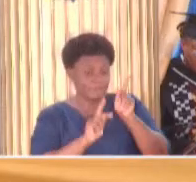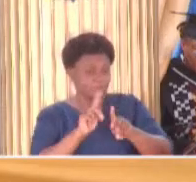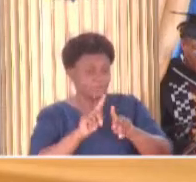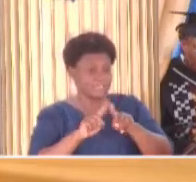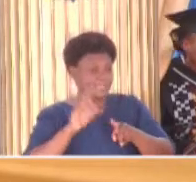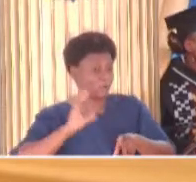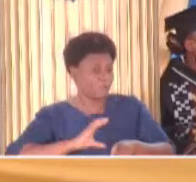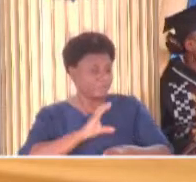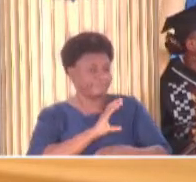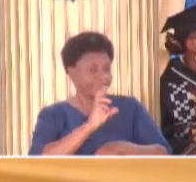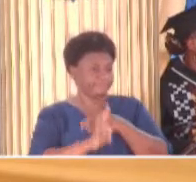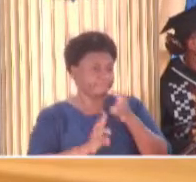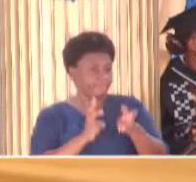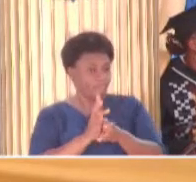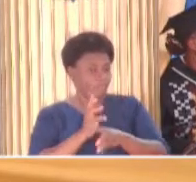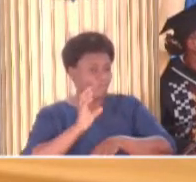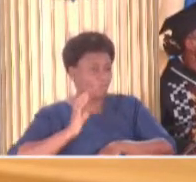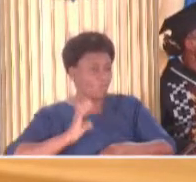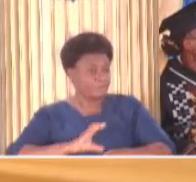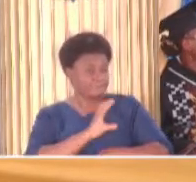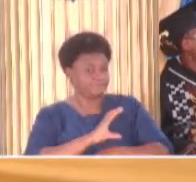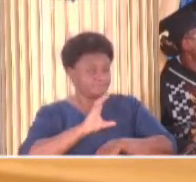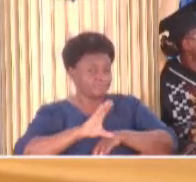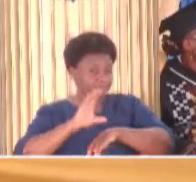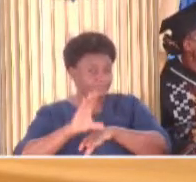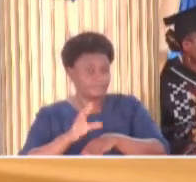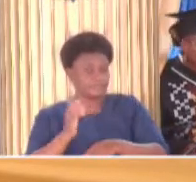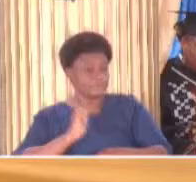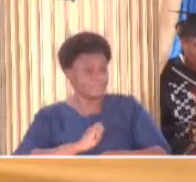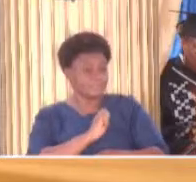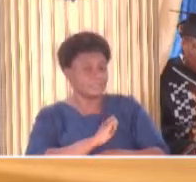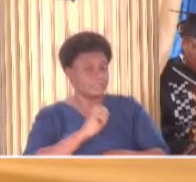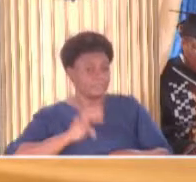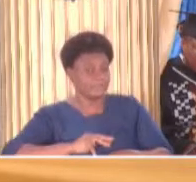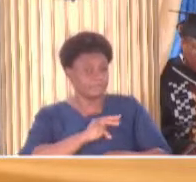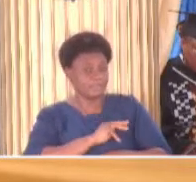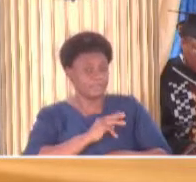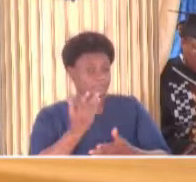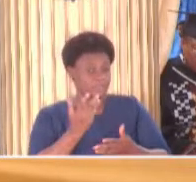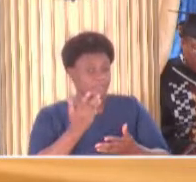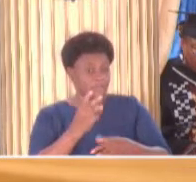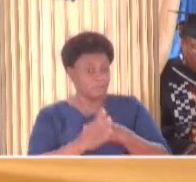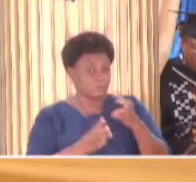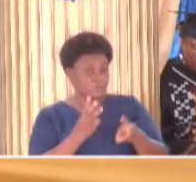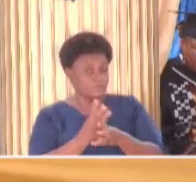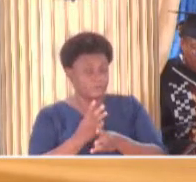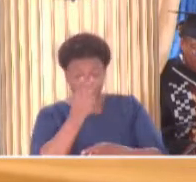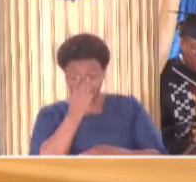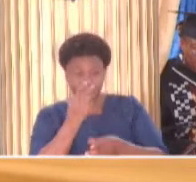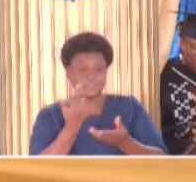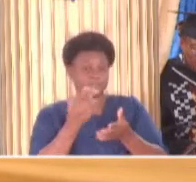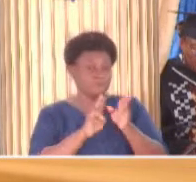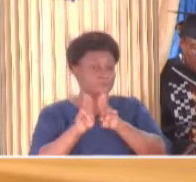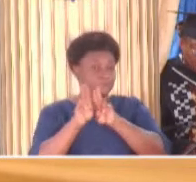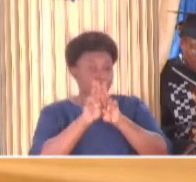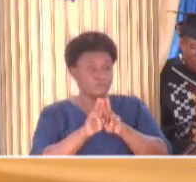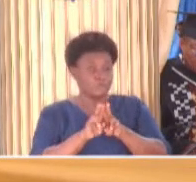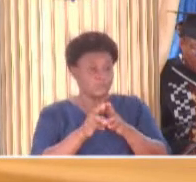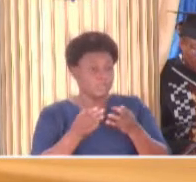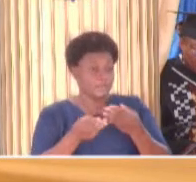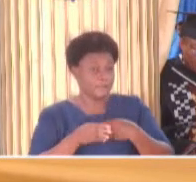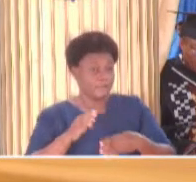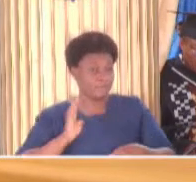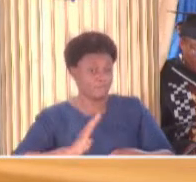World Council of Churches, executive member of the World Blind Union, a board member of Star Ghana, and a